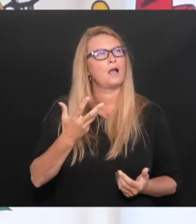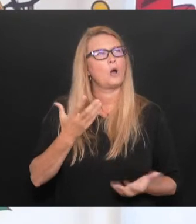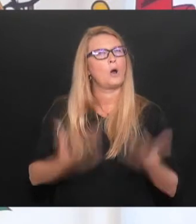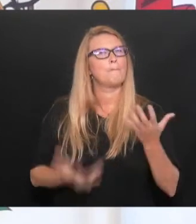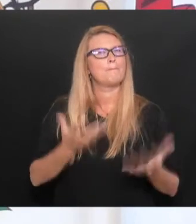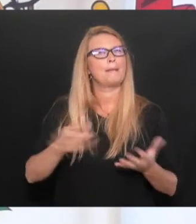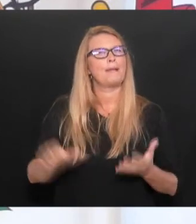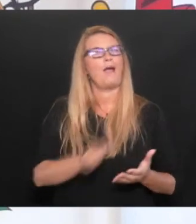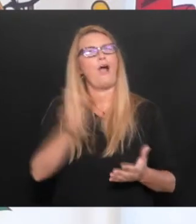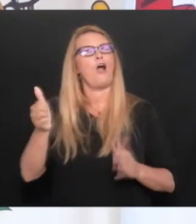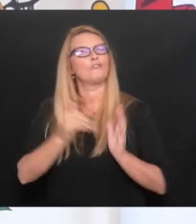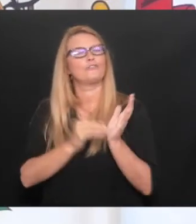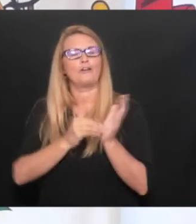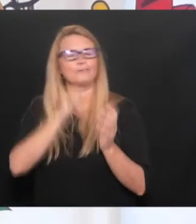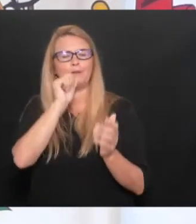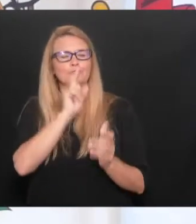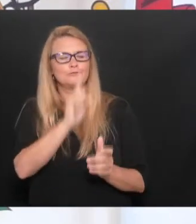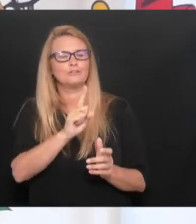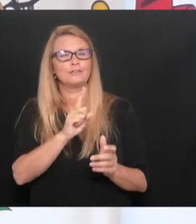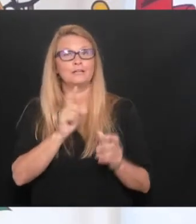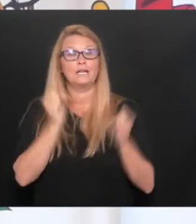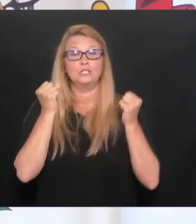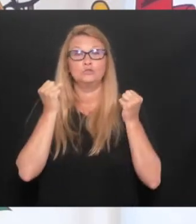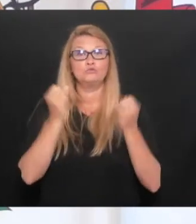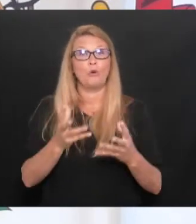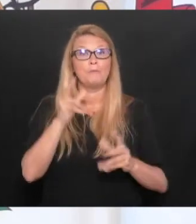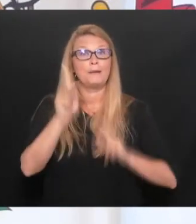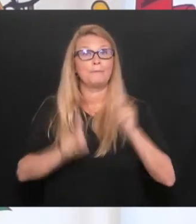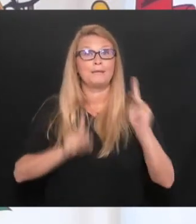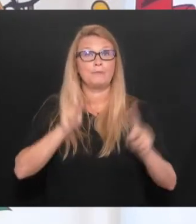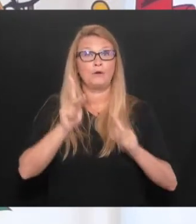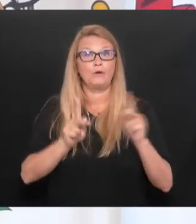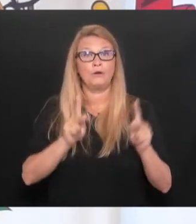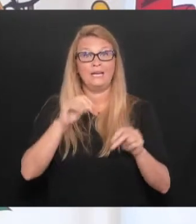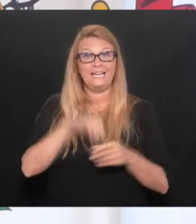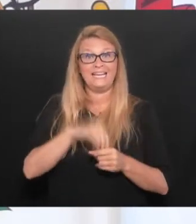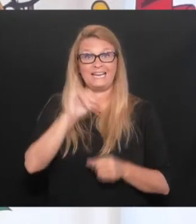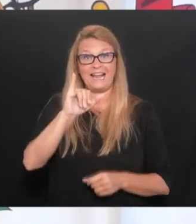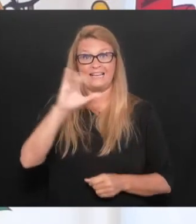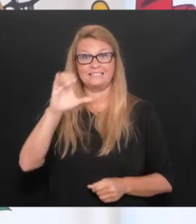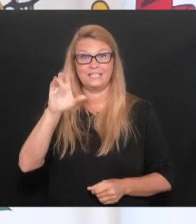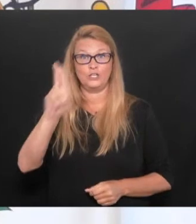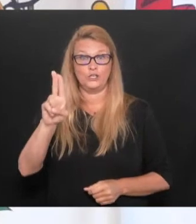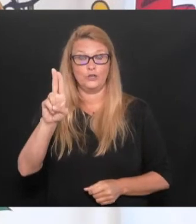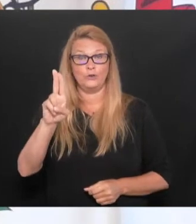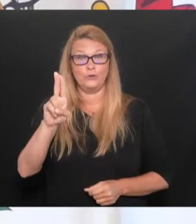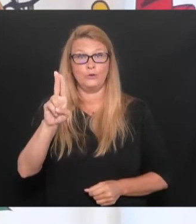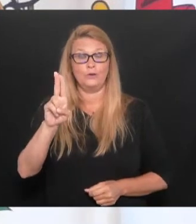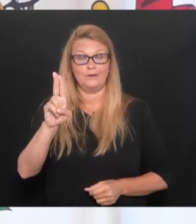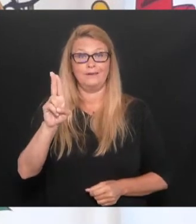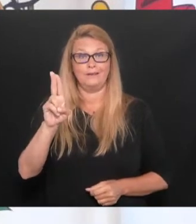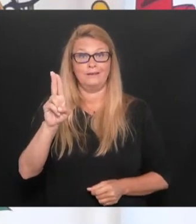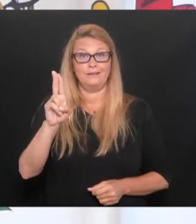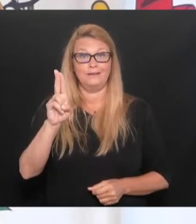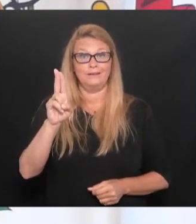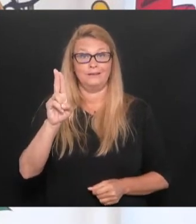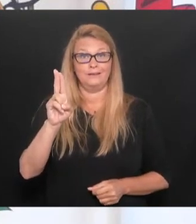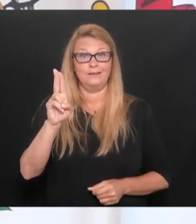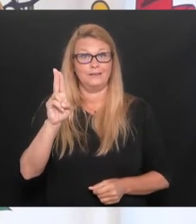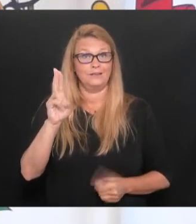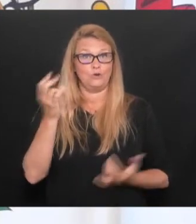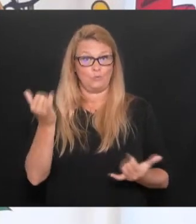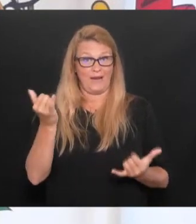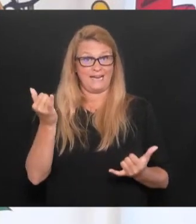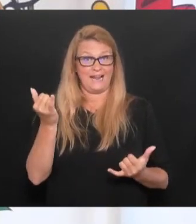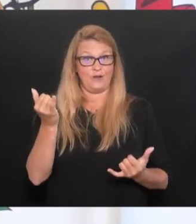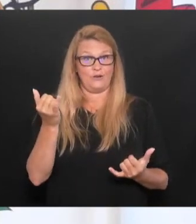doctor, I'm sorry, but said so many people that are in the ICU units or wherever they may be, and